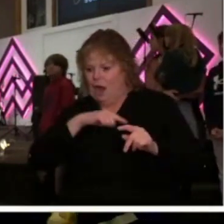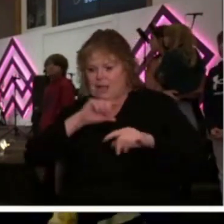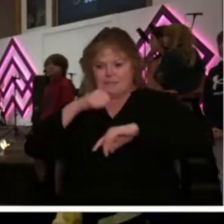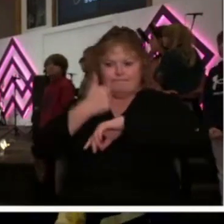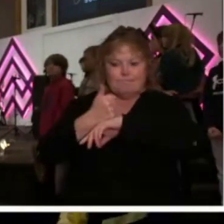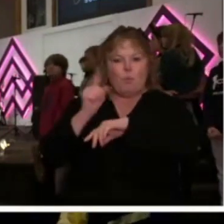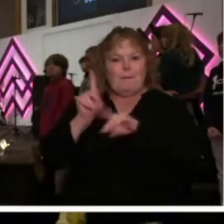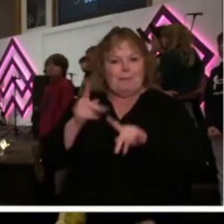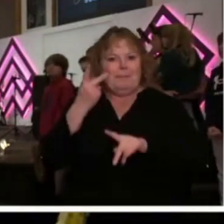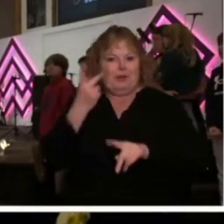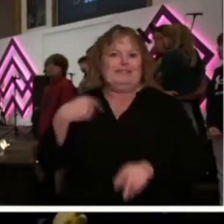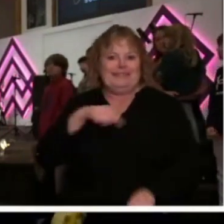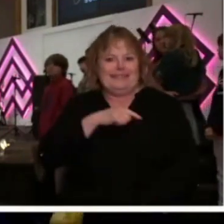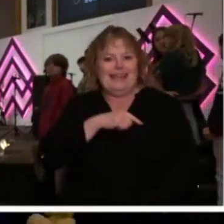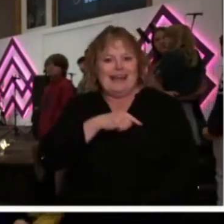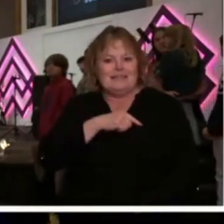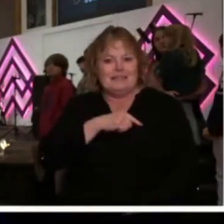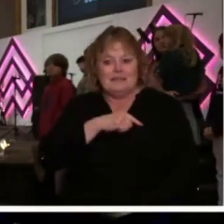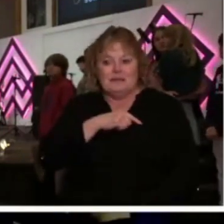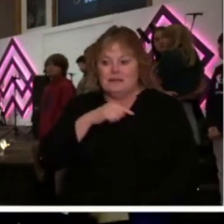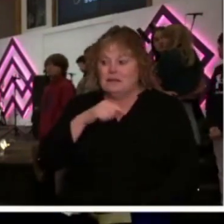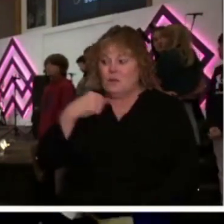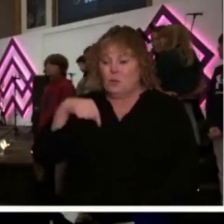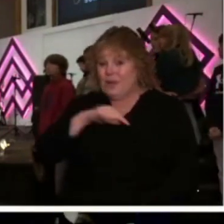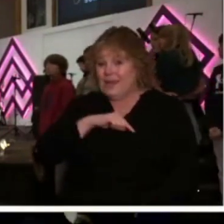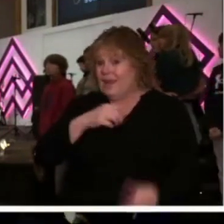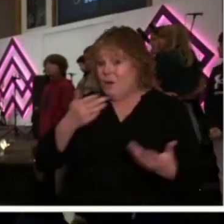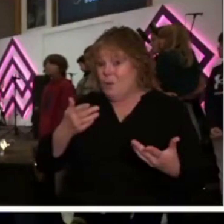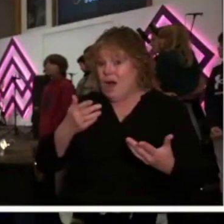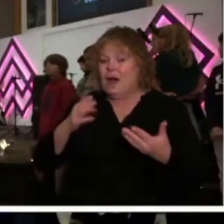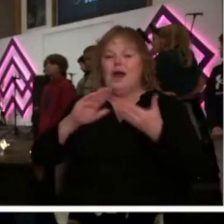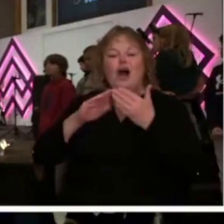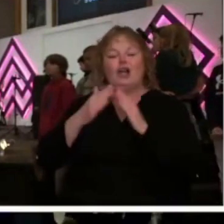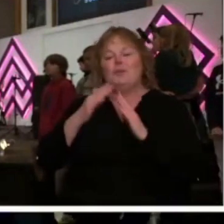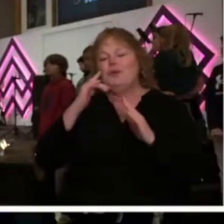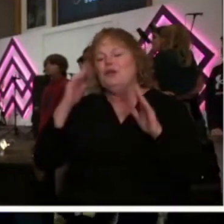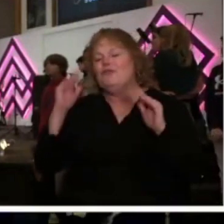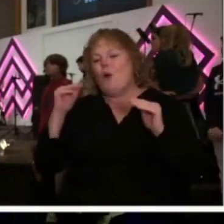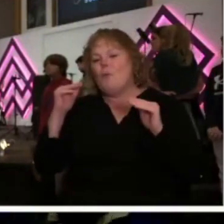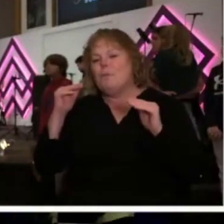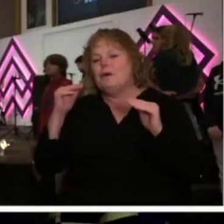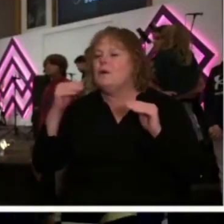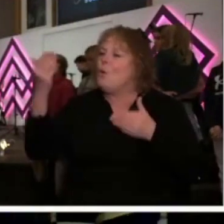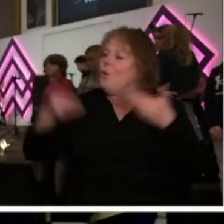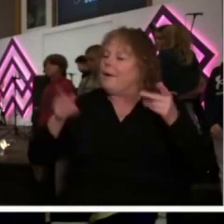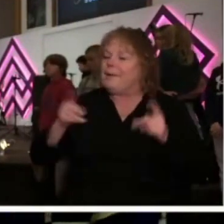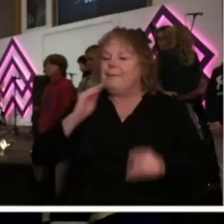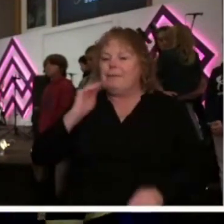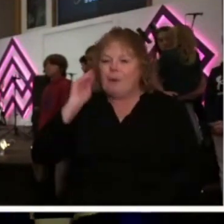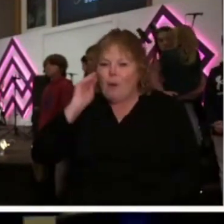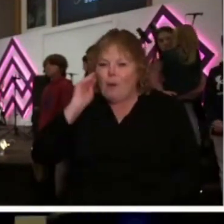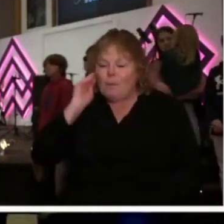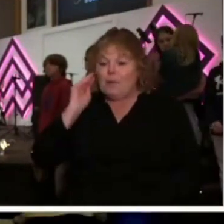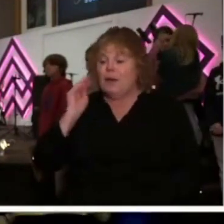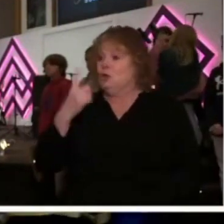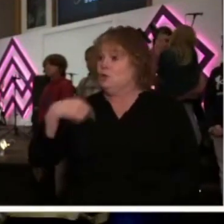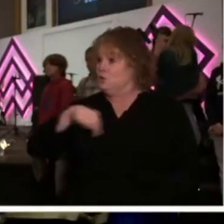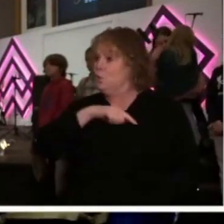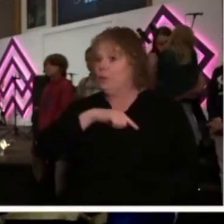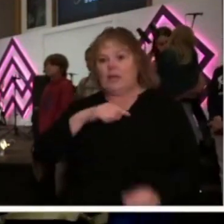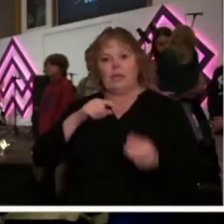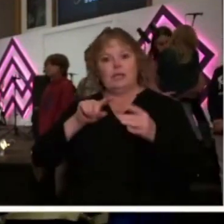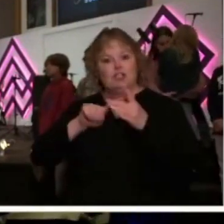arms. For Grace Assembly is a community of hope, welcoming people home. So we began a journey to make this